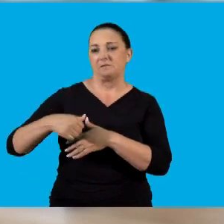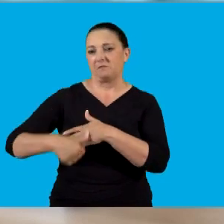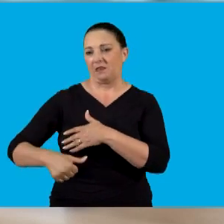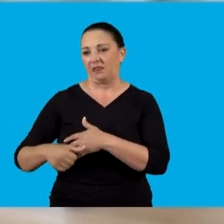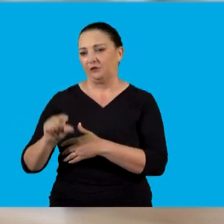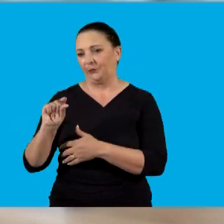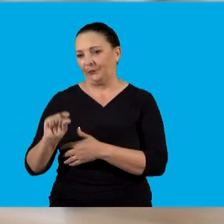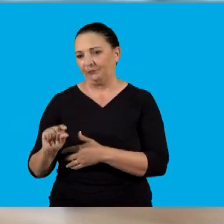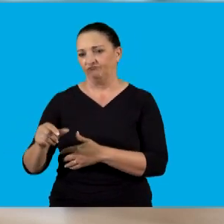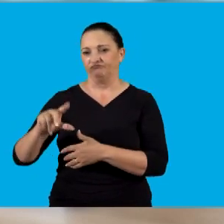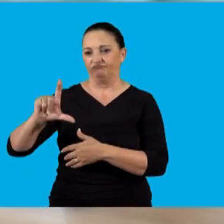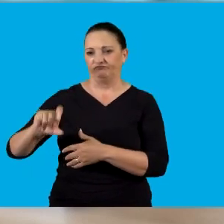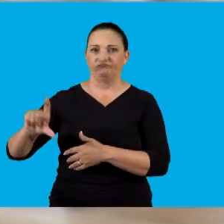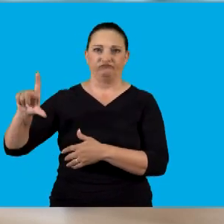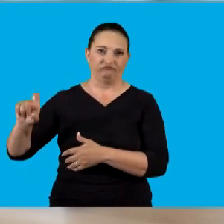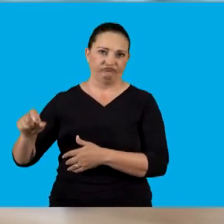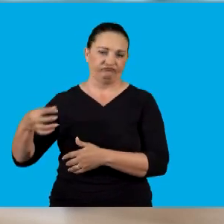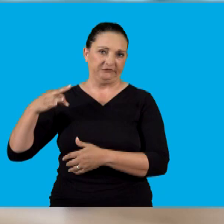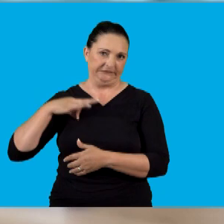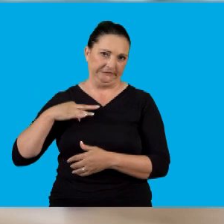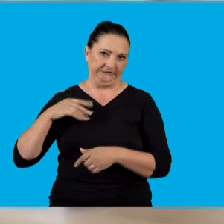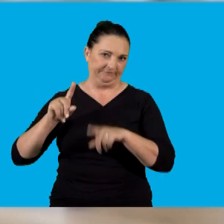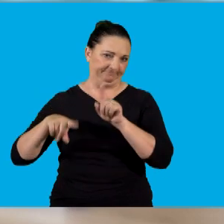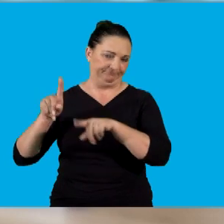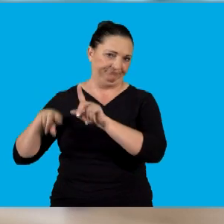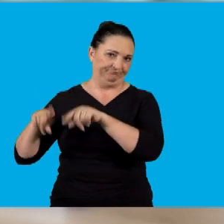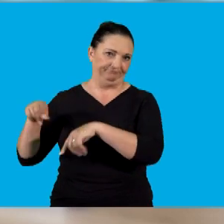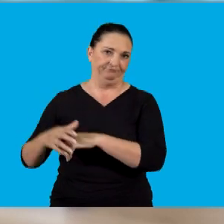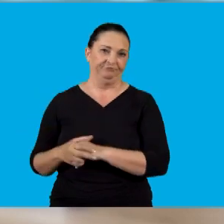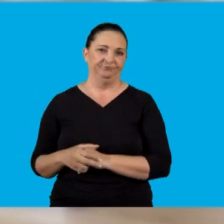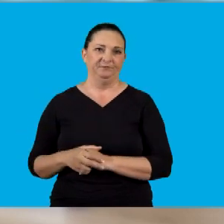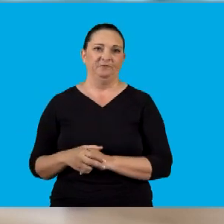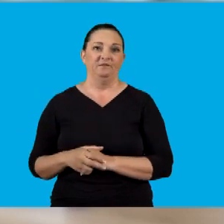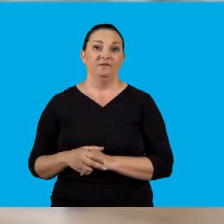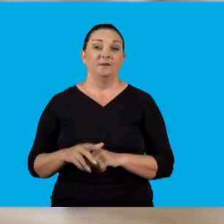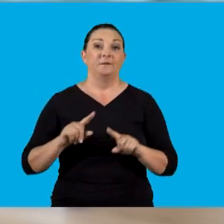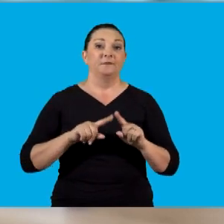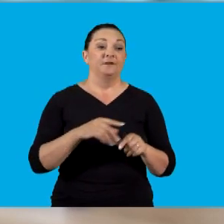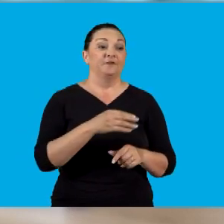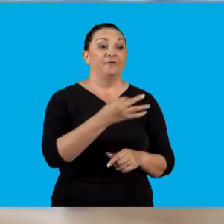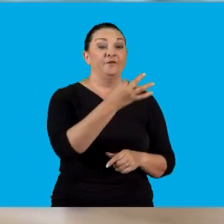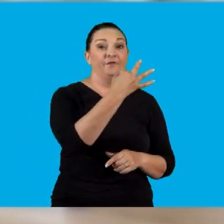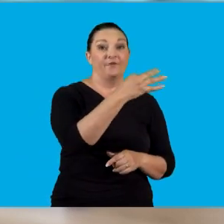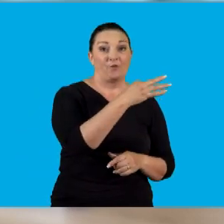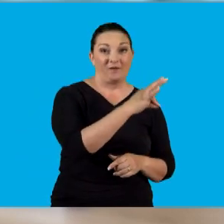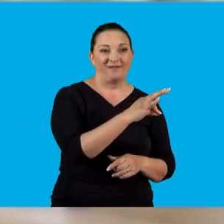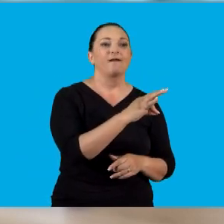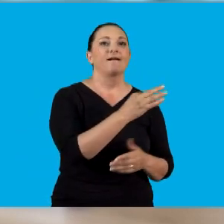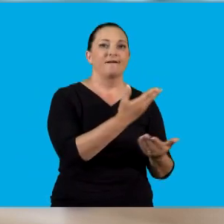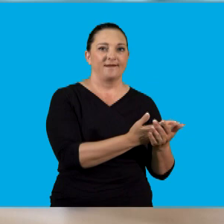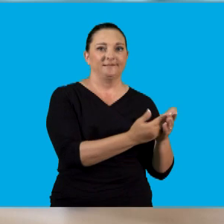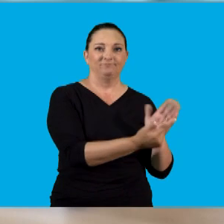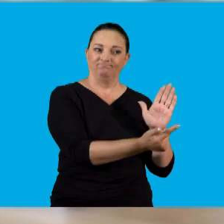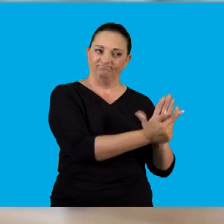in the beginning, we said that people who are working under the formal sector, they are protected by certain legislation, which I